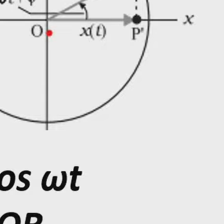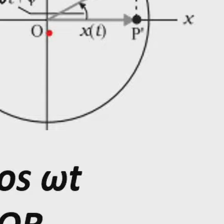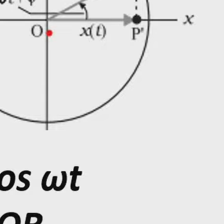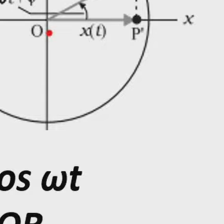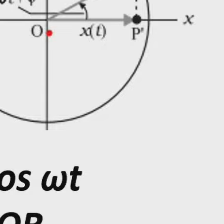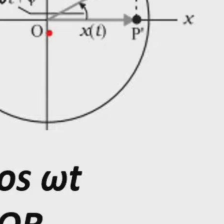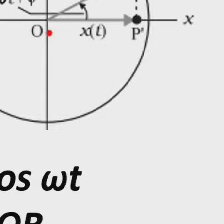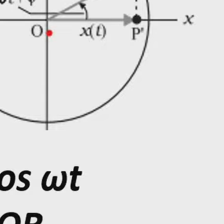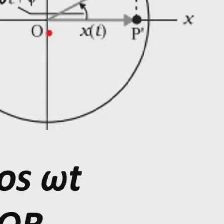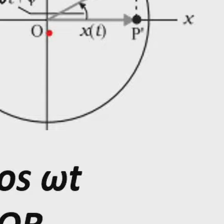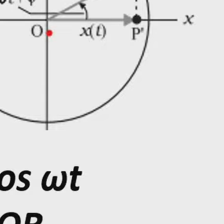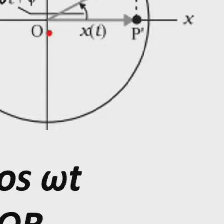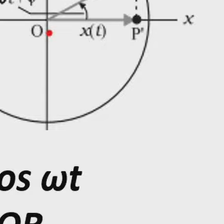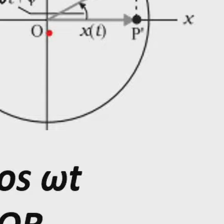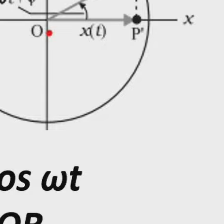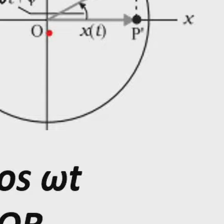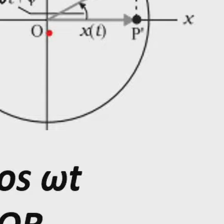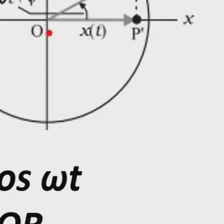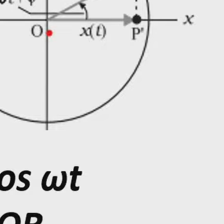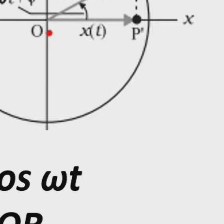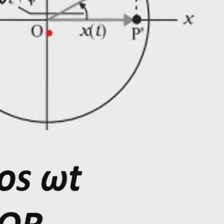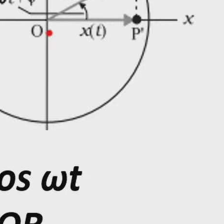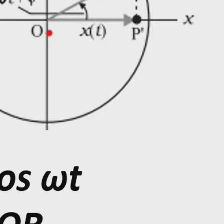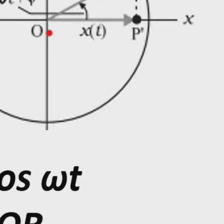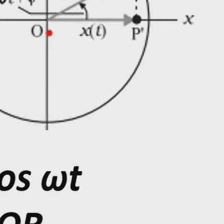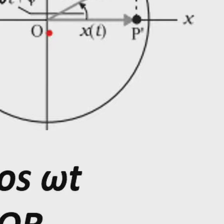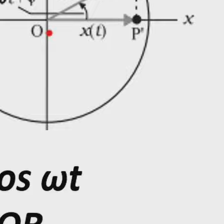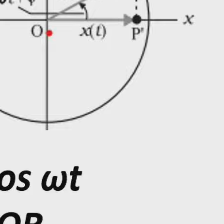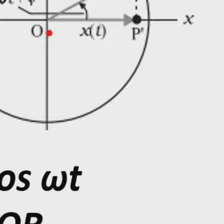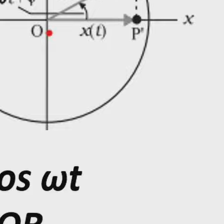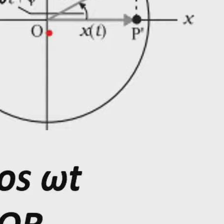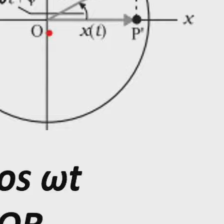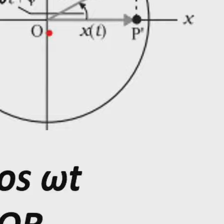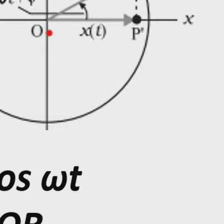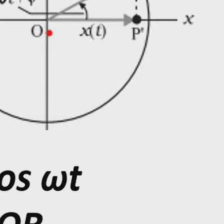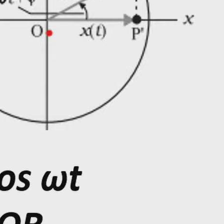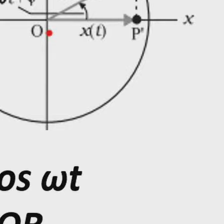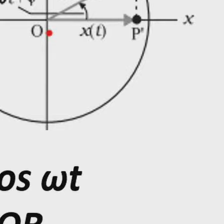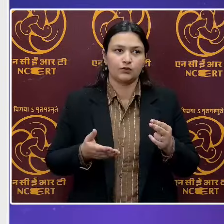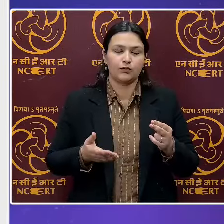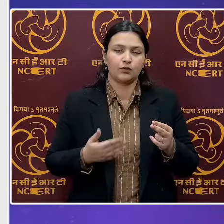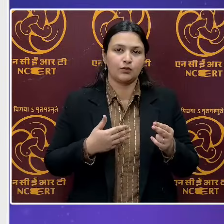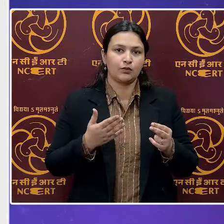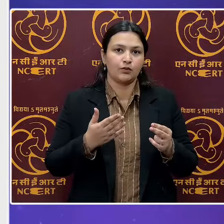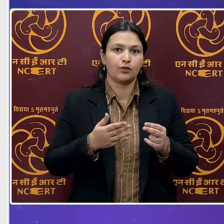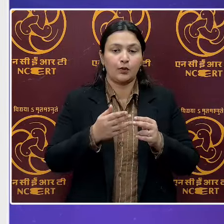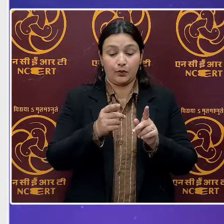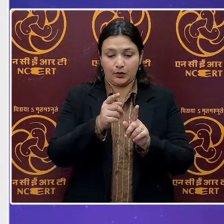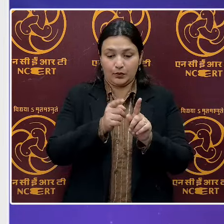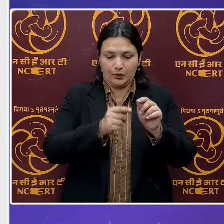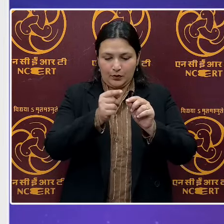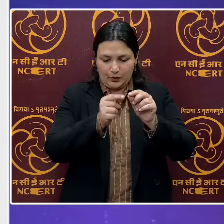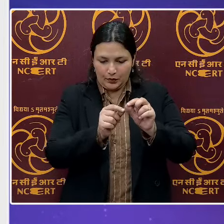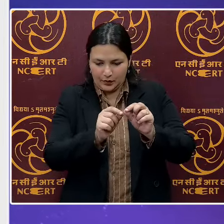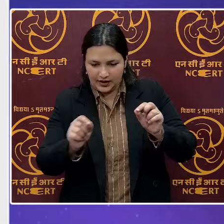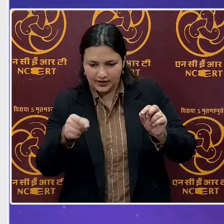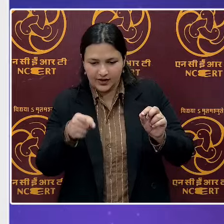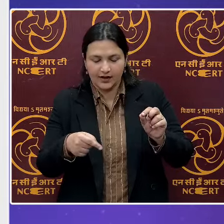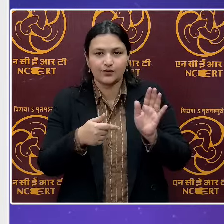given by x is equal to A cos omega t. But if you draw that foot of the perpendicular on y-axis, that will be given